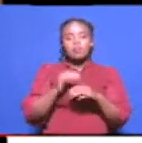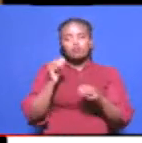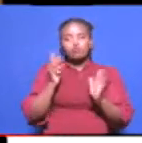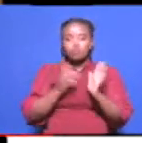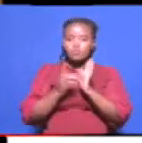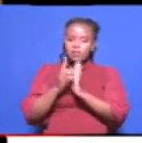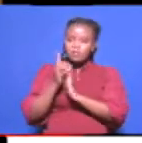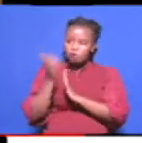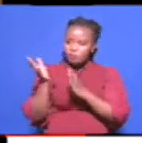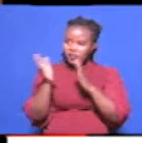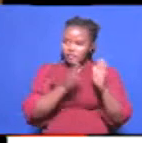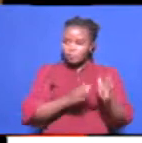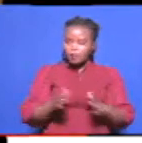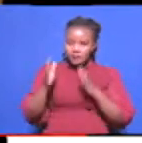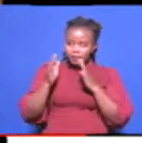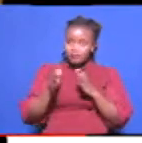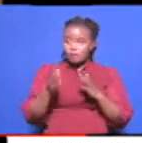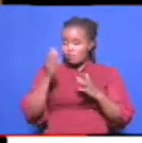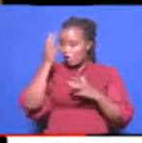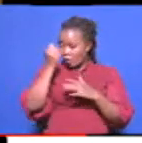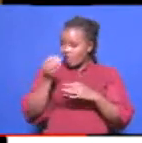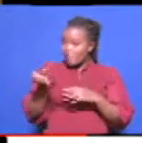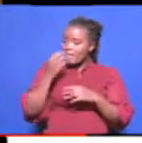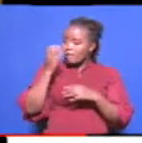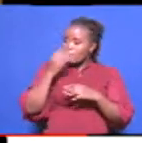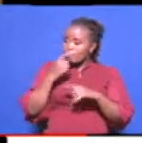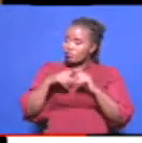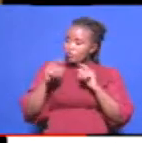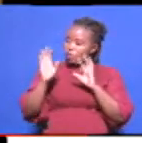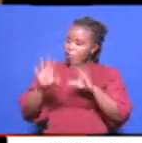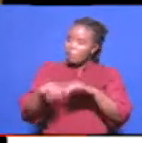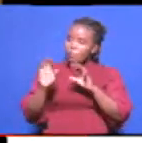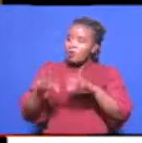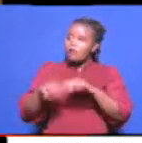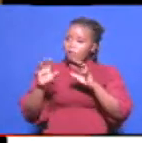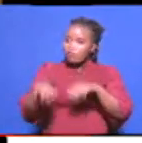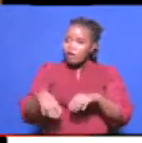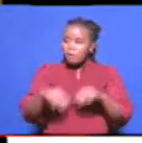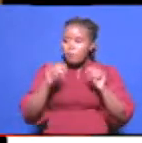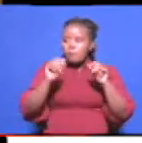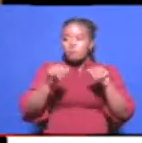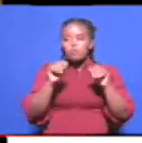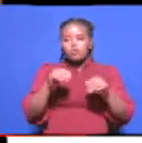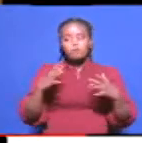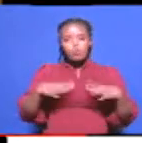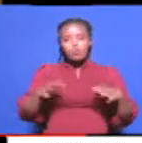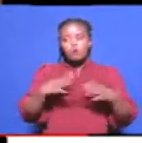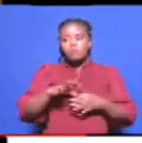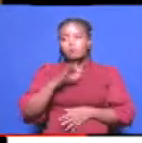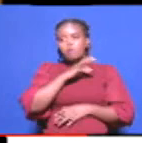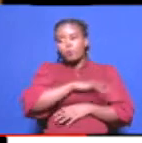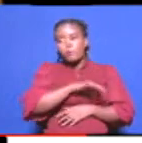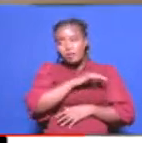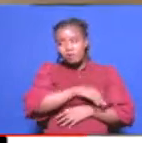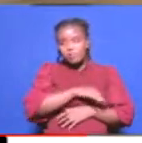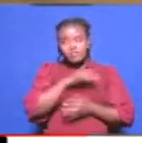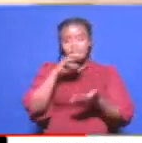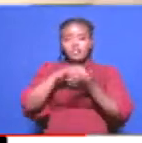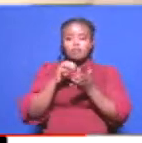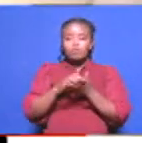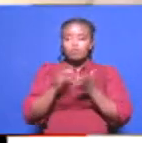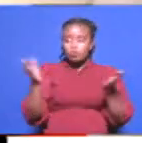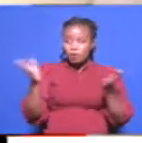that food from farm can reach a consumer as in the state that is fit for